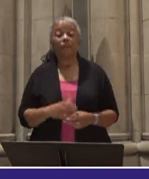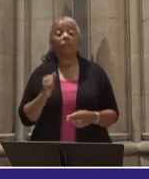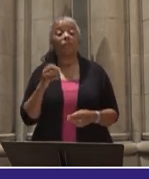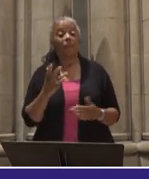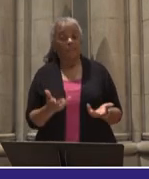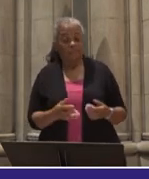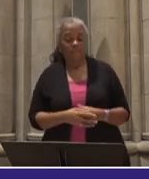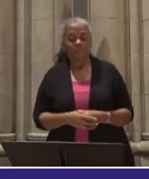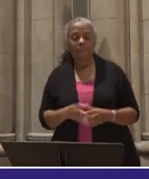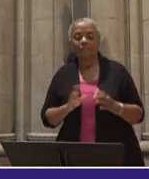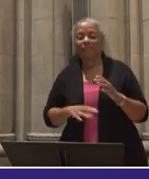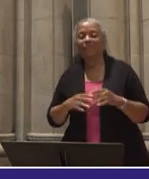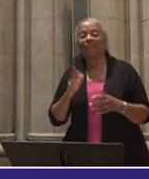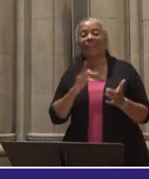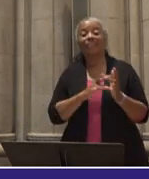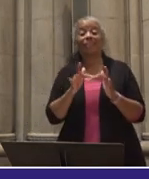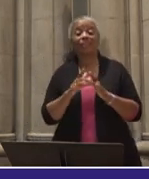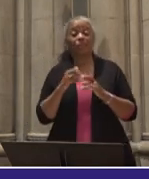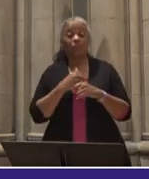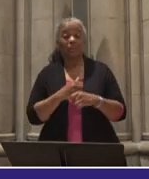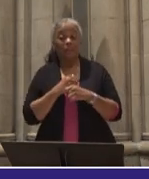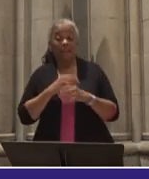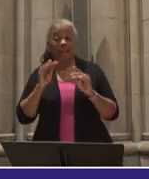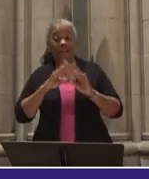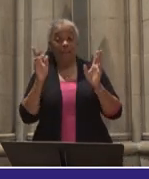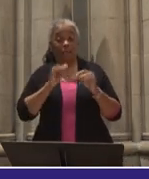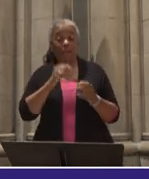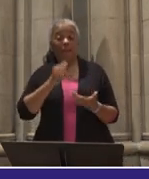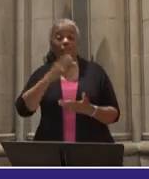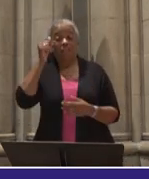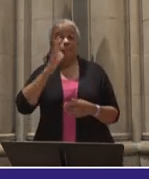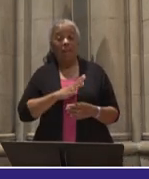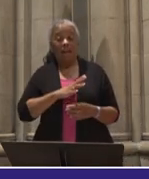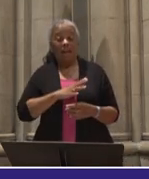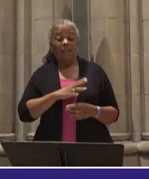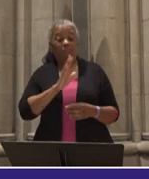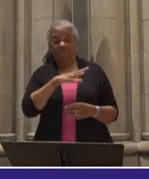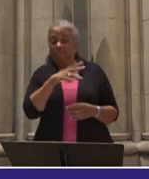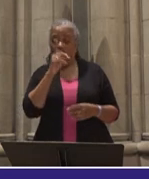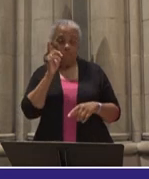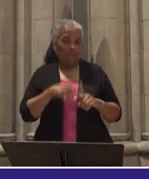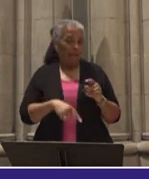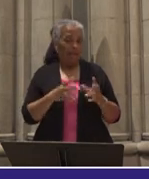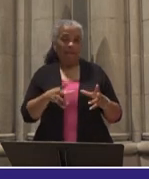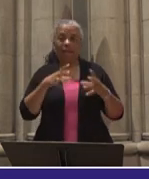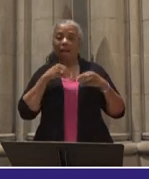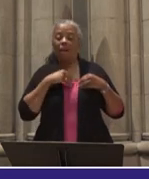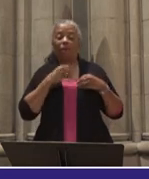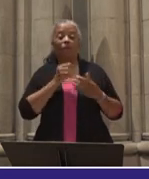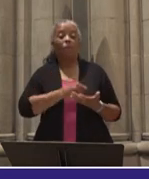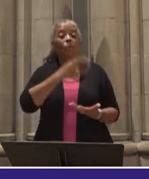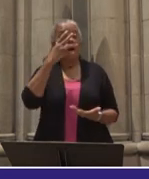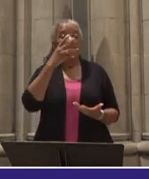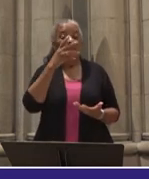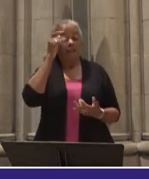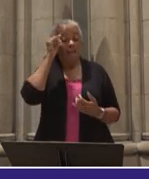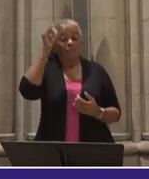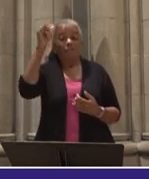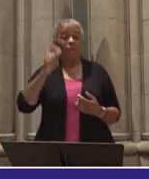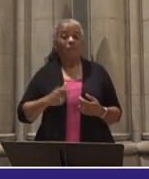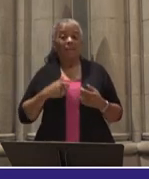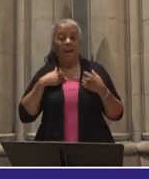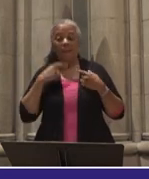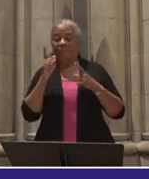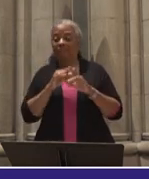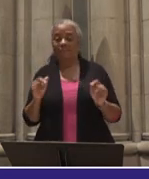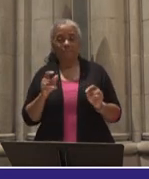essentially, Jesus was making clear to the rich man that he could not inherit wealth and eternal life at